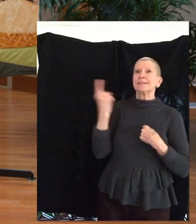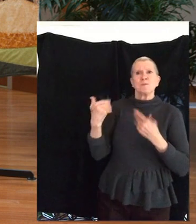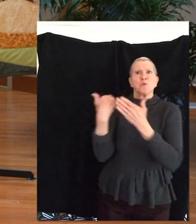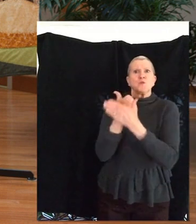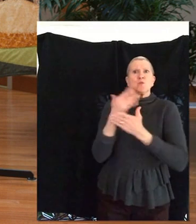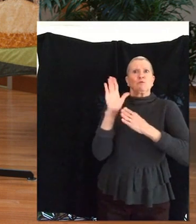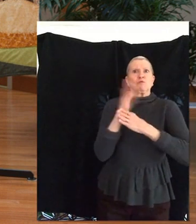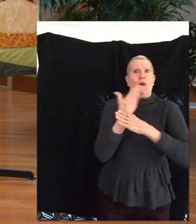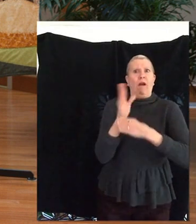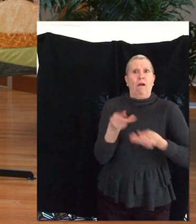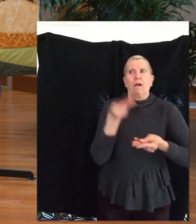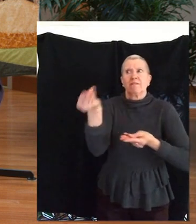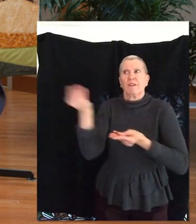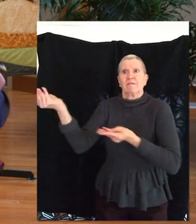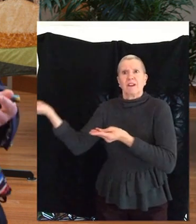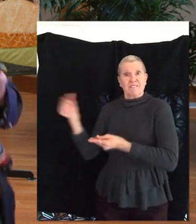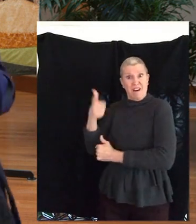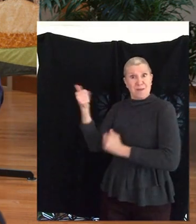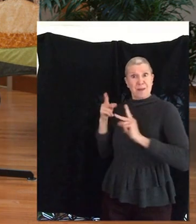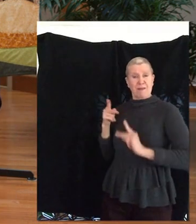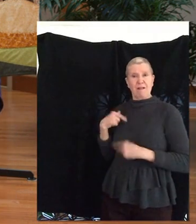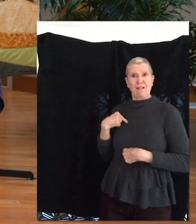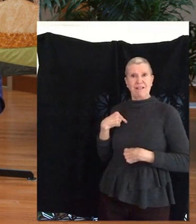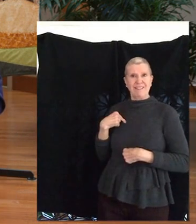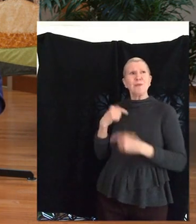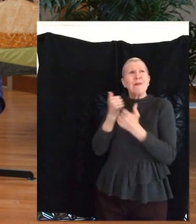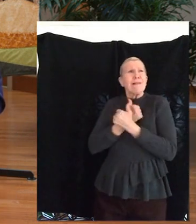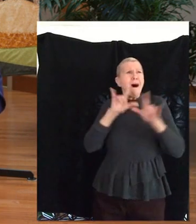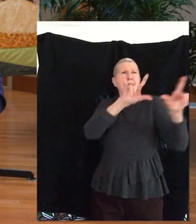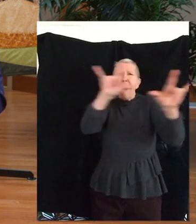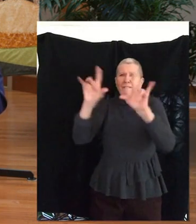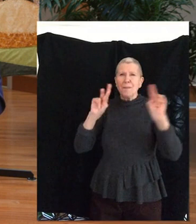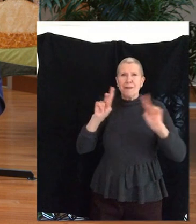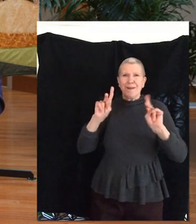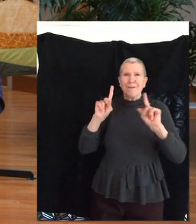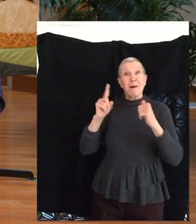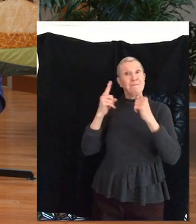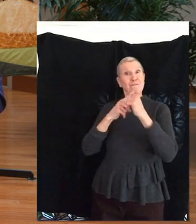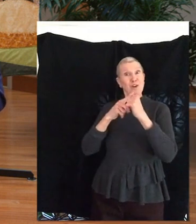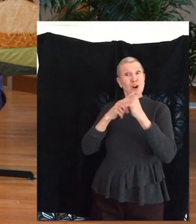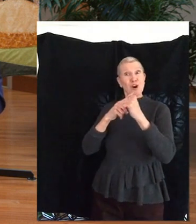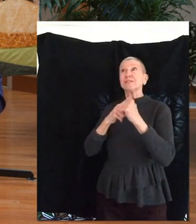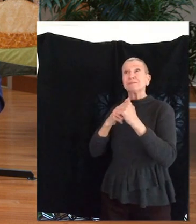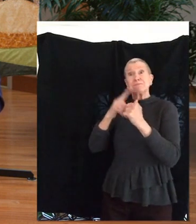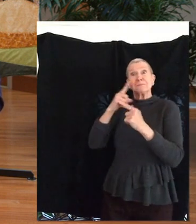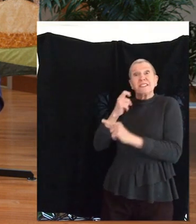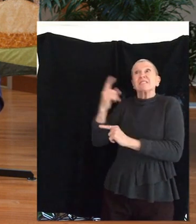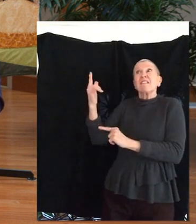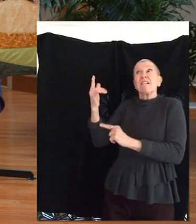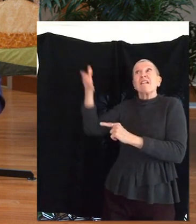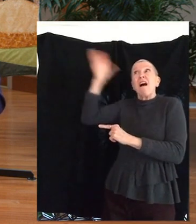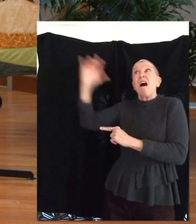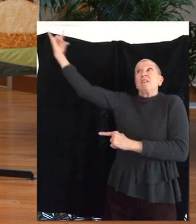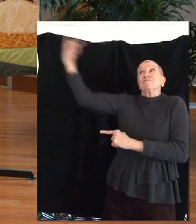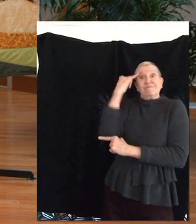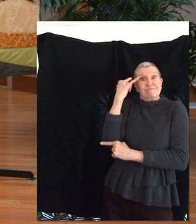you love people, and that's only because God loves us first. How about that? See what you can do this week, all